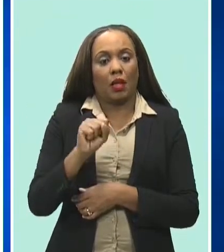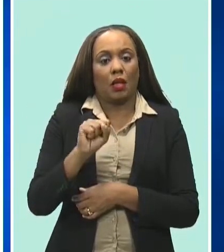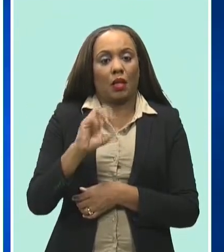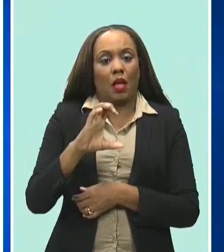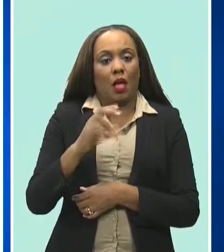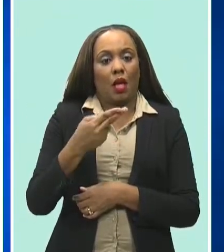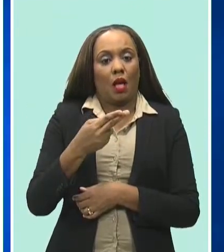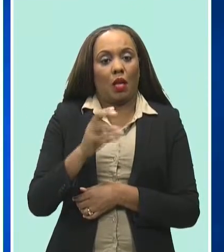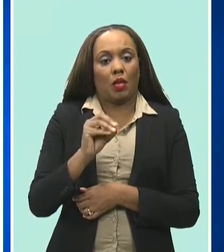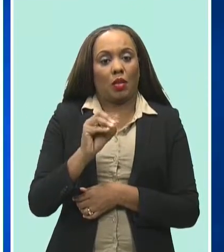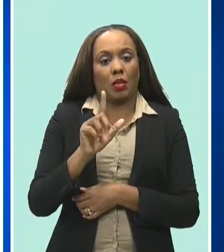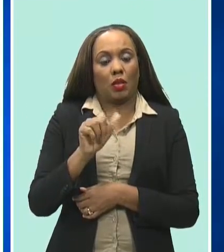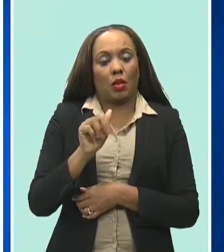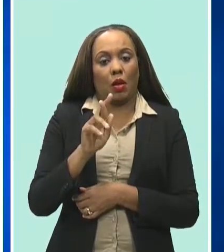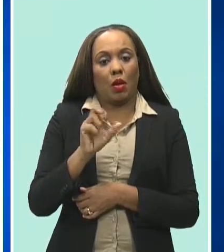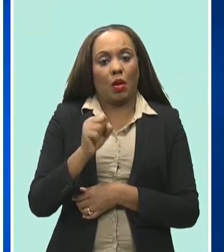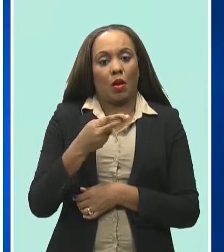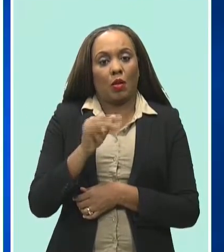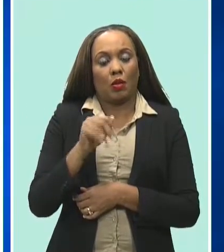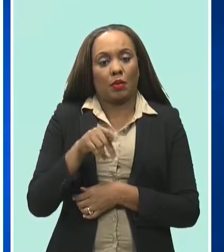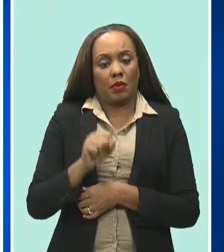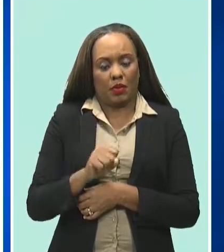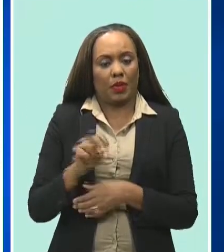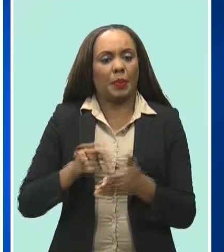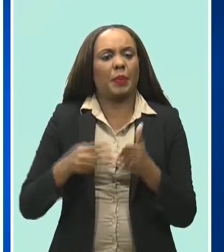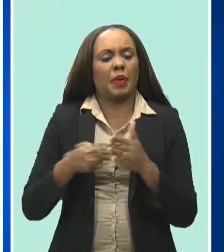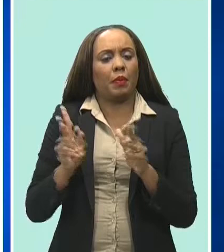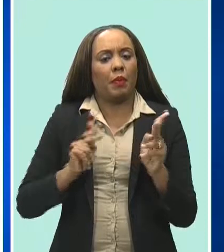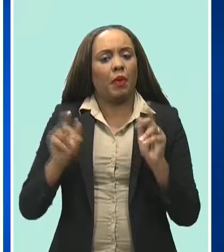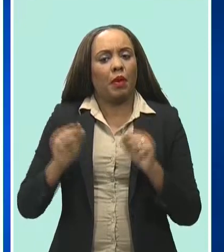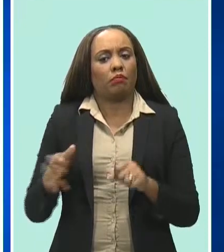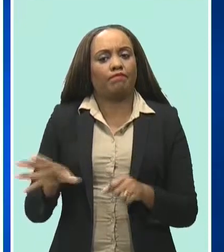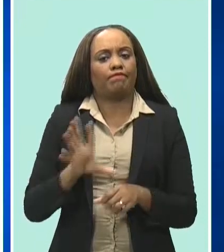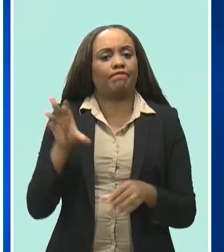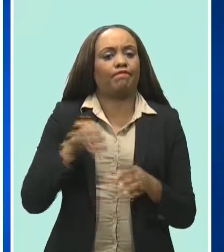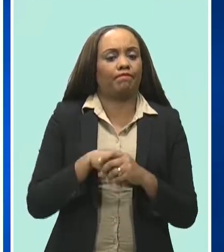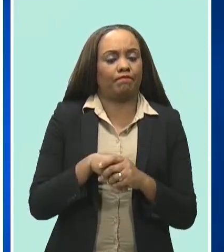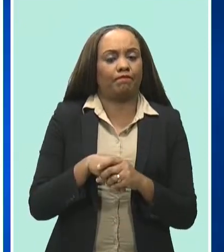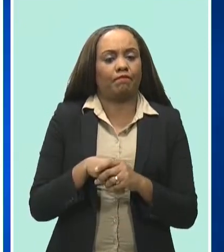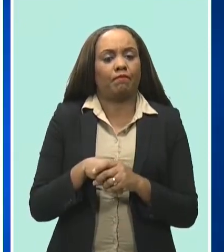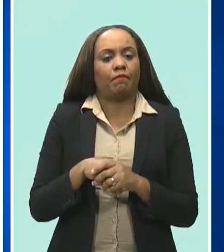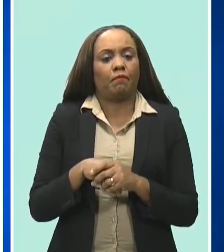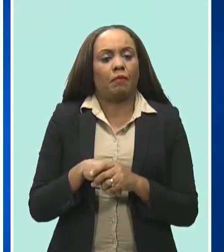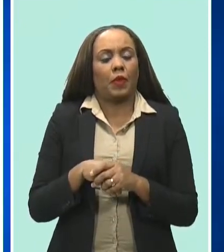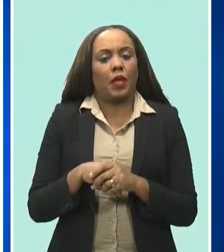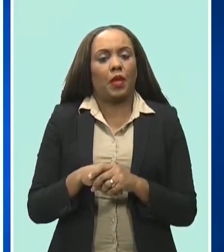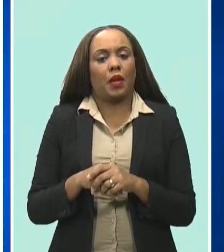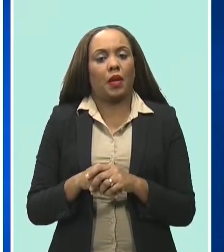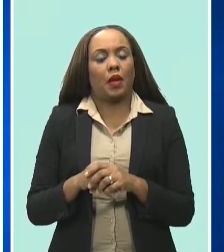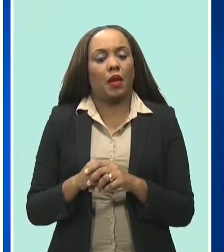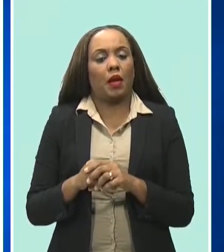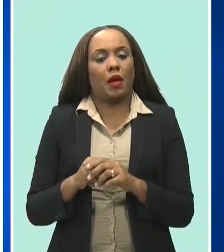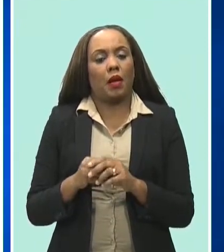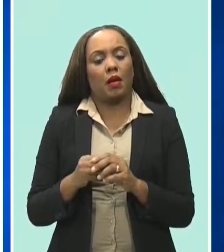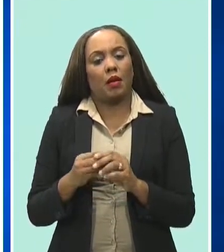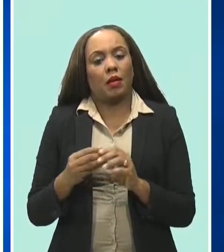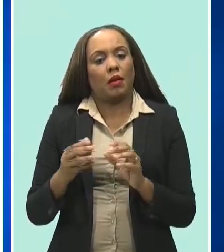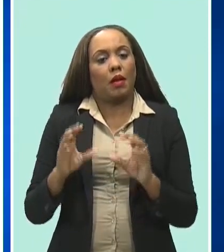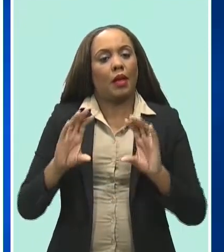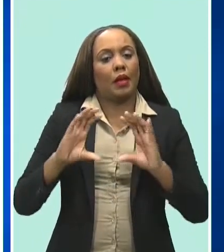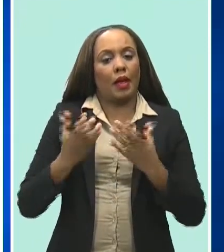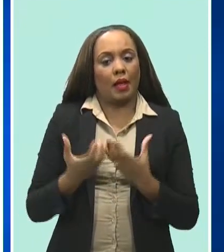that they've been able to enroll and participate in the nonprofit management course offered